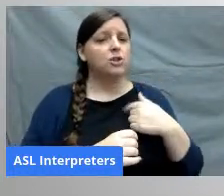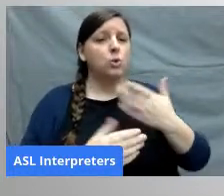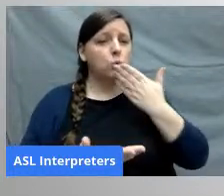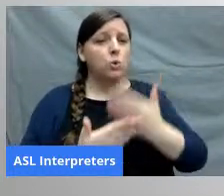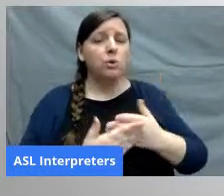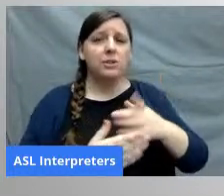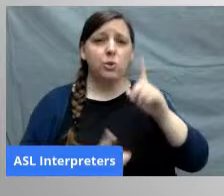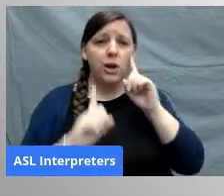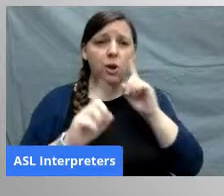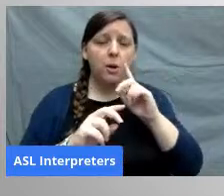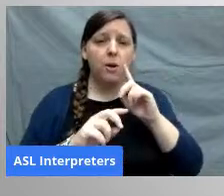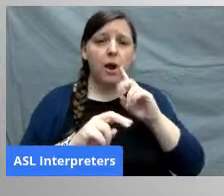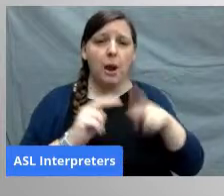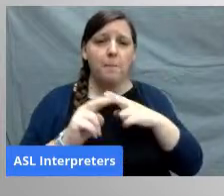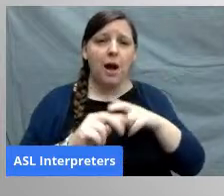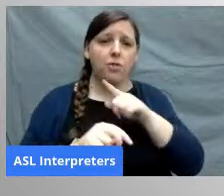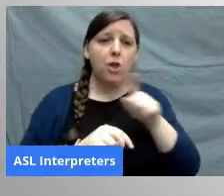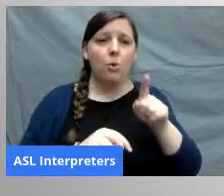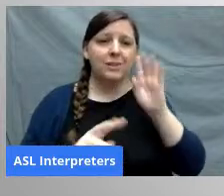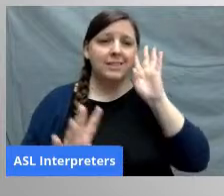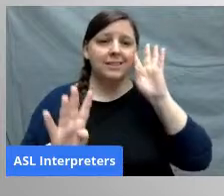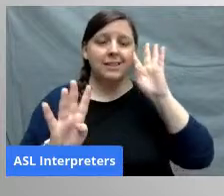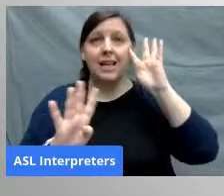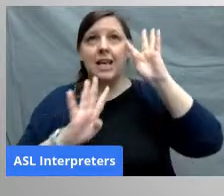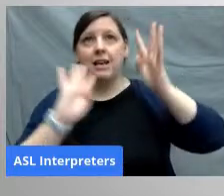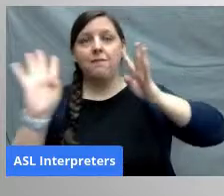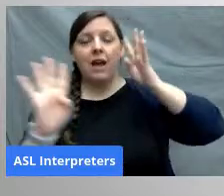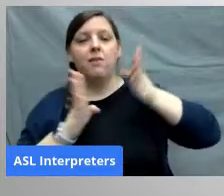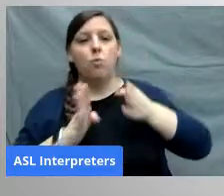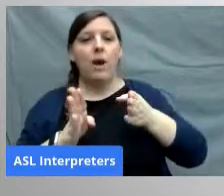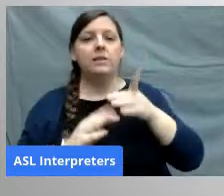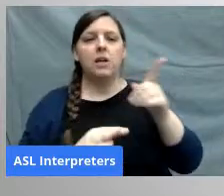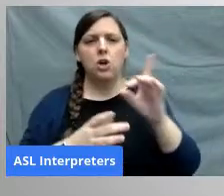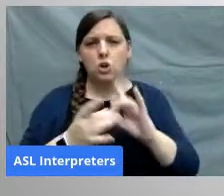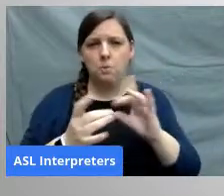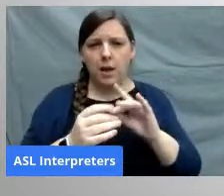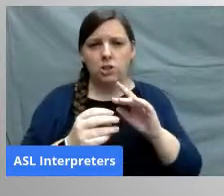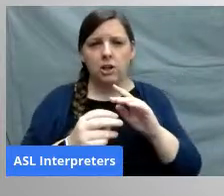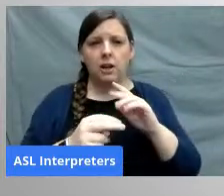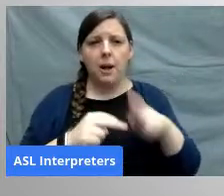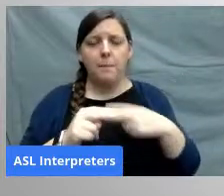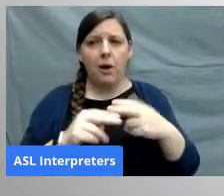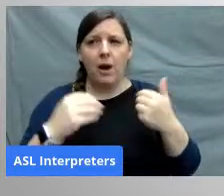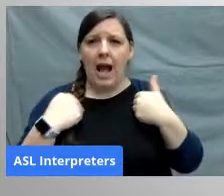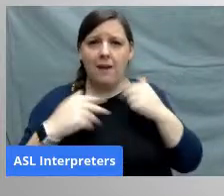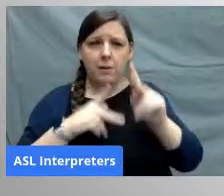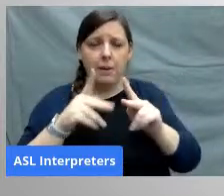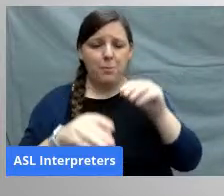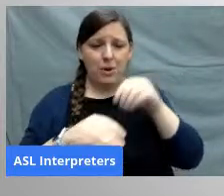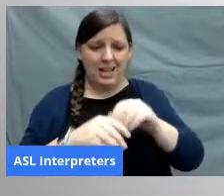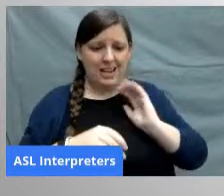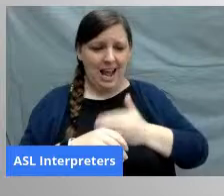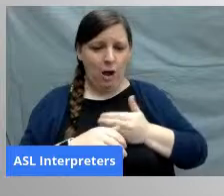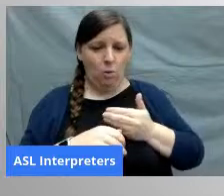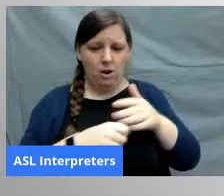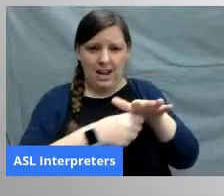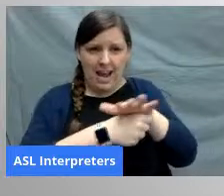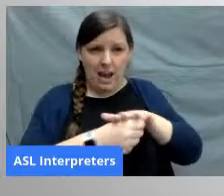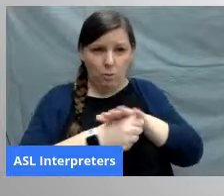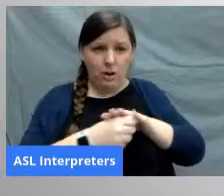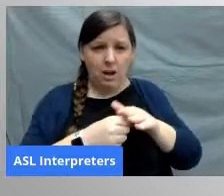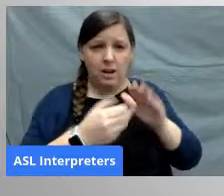mentioned something about having people in our neighborhood or community centers. And I just want to